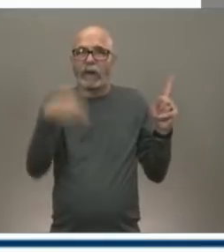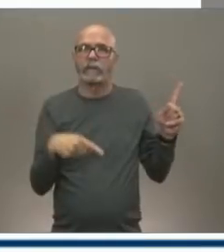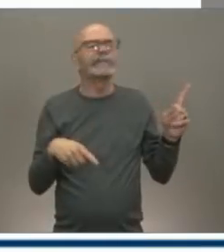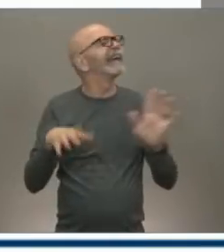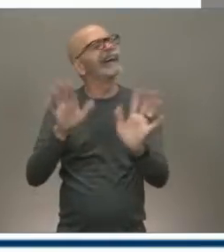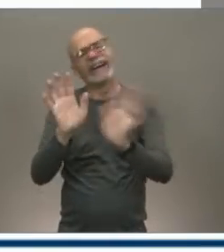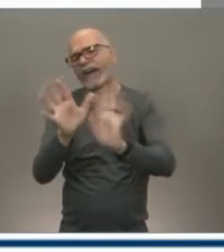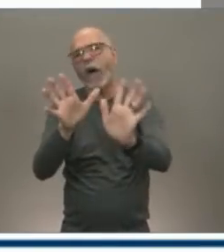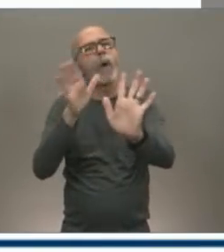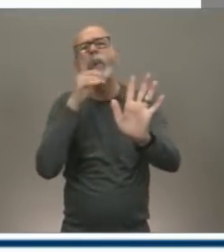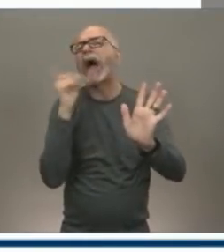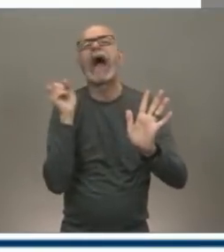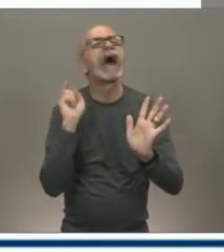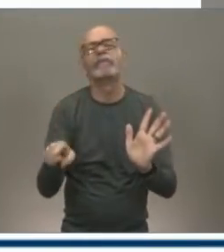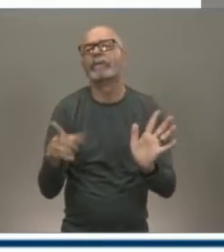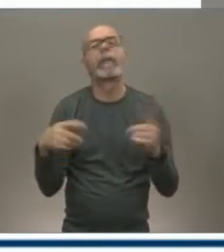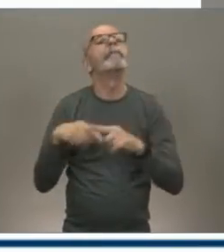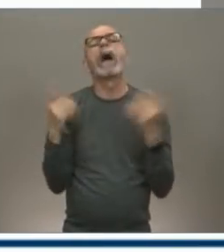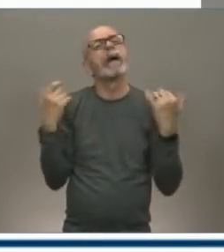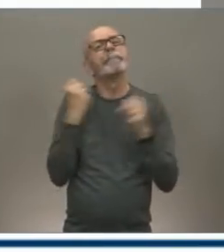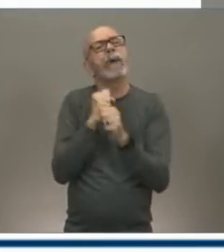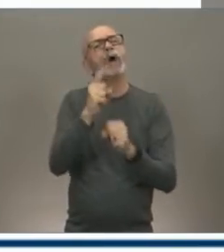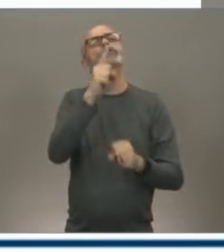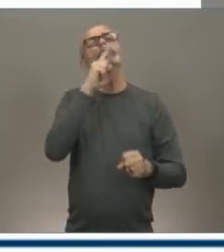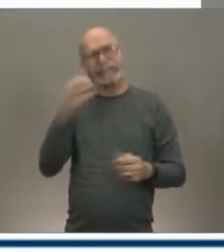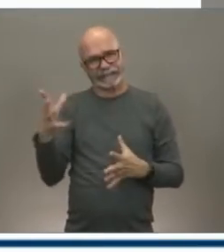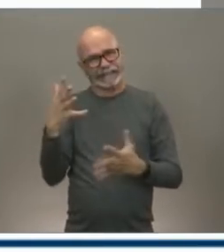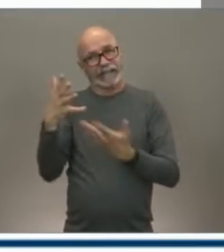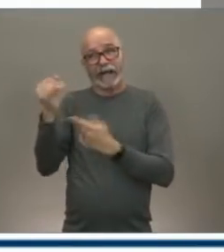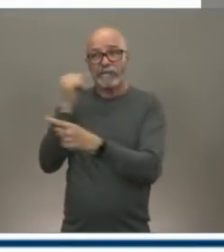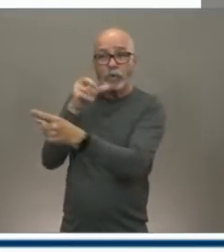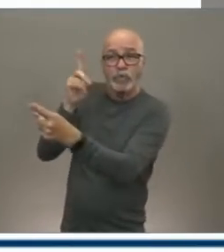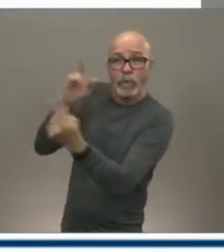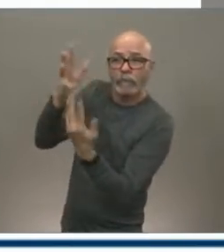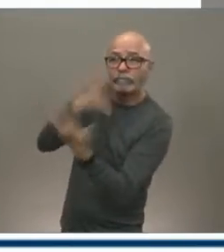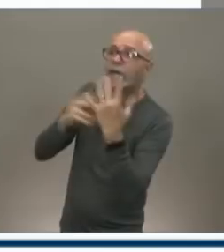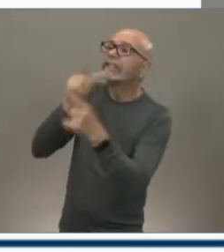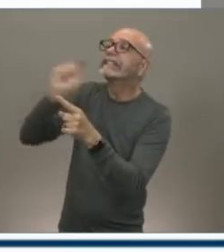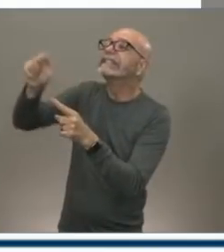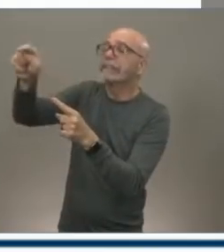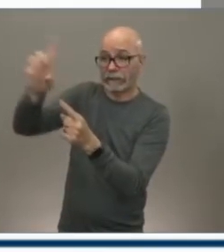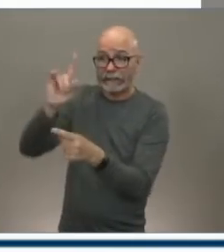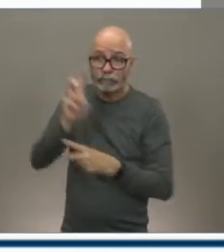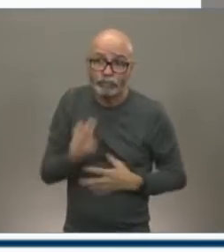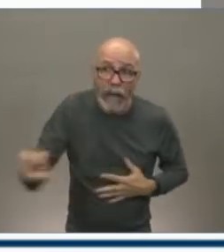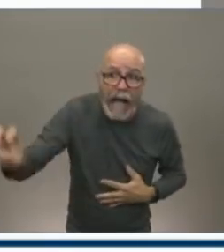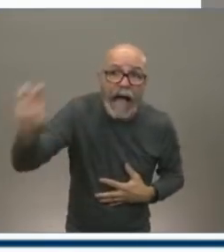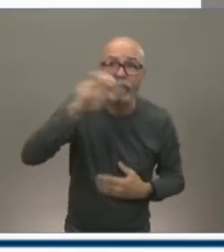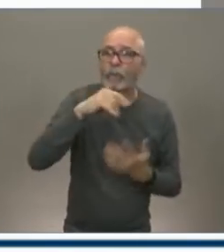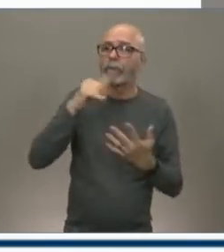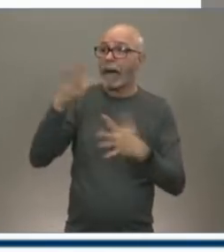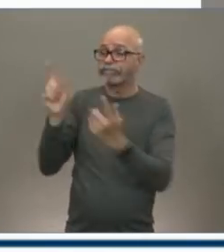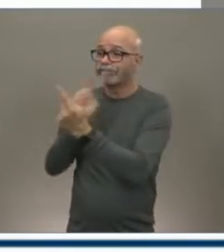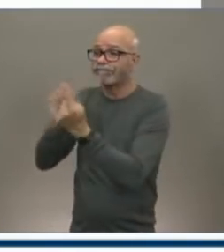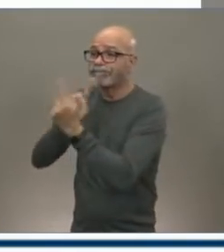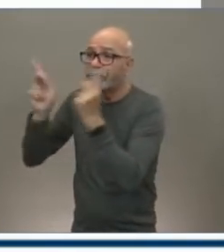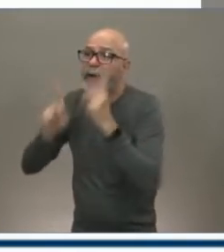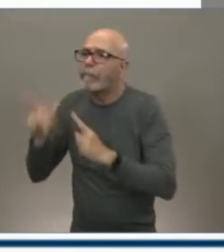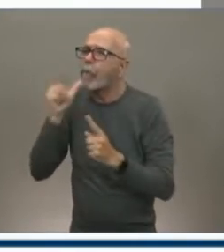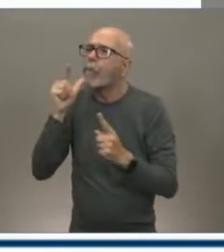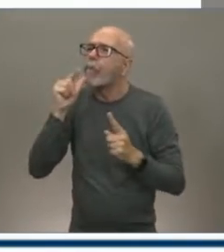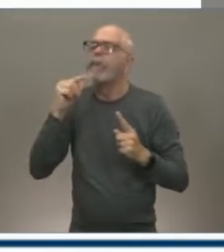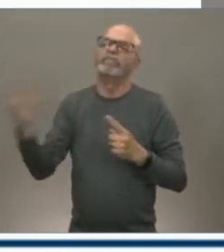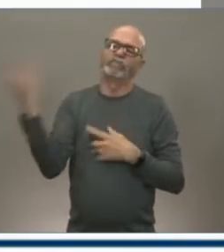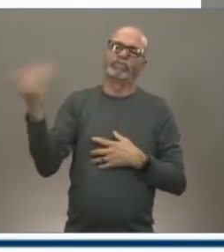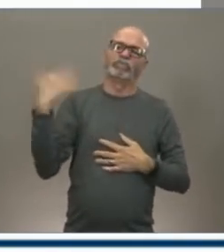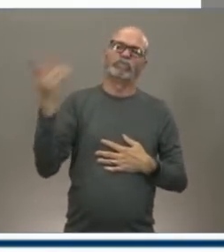the type of activities and who is most likely to be exposed, and therefore who is most important that we come forward to get tested.